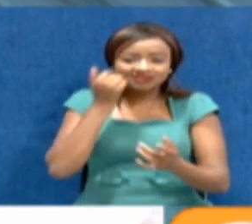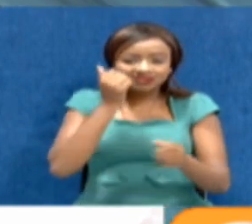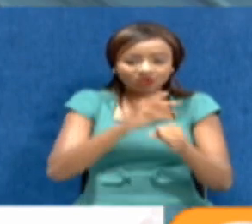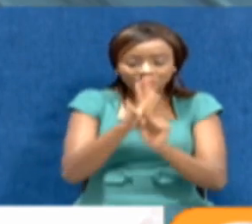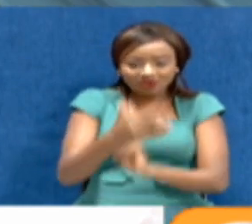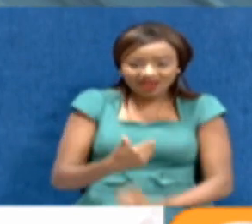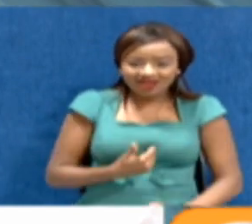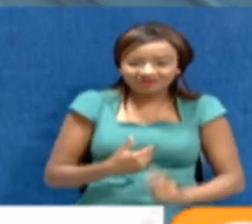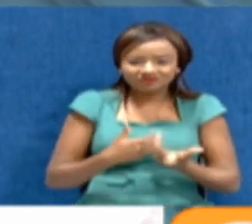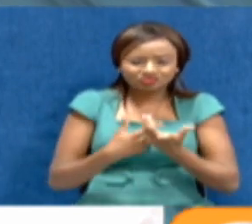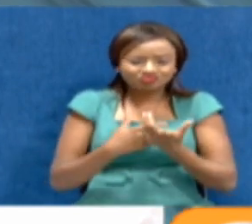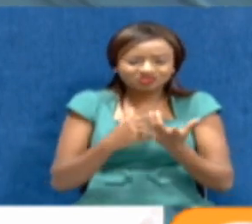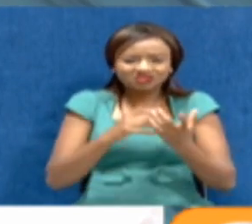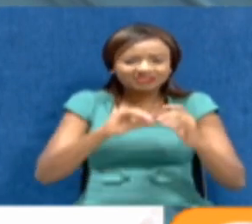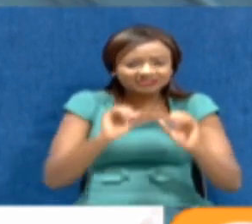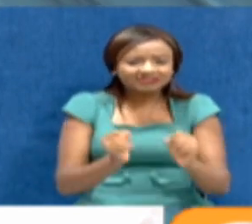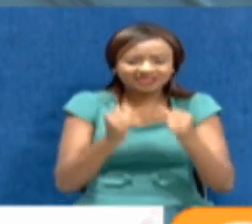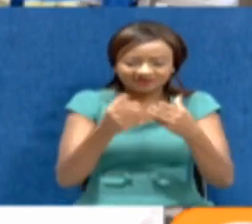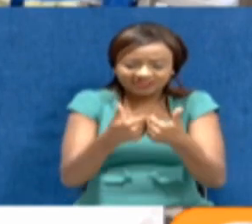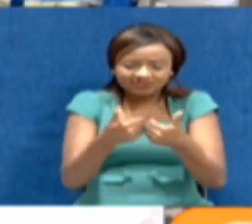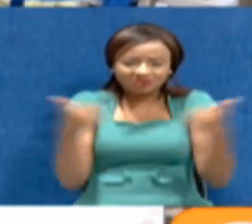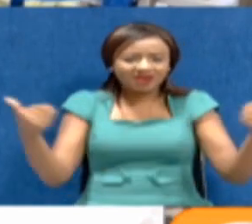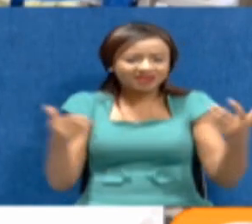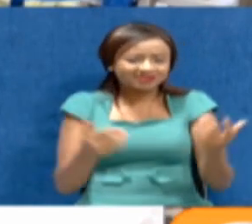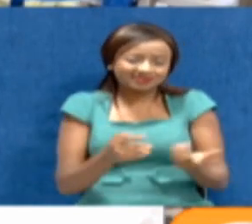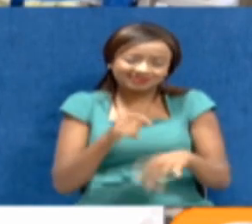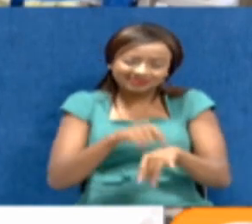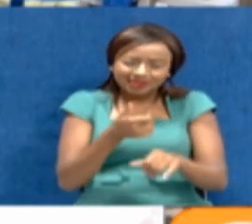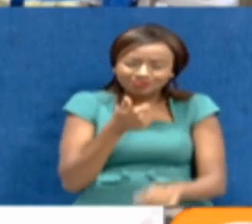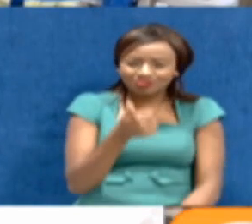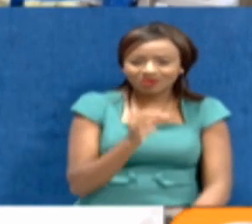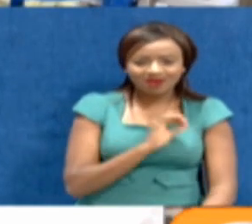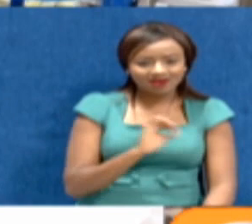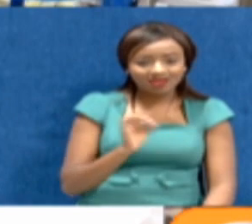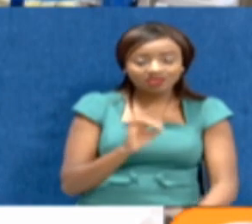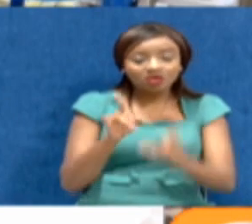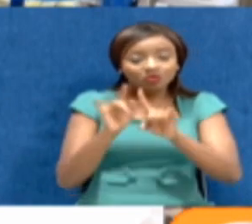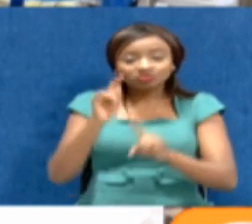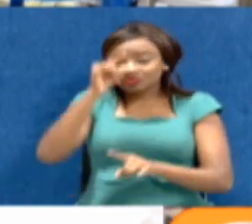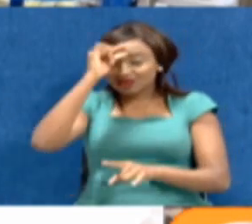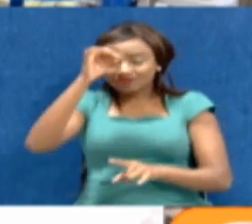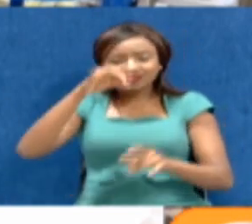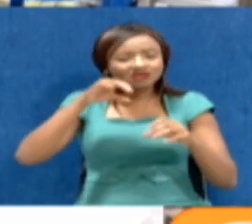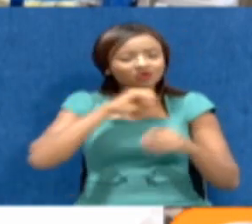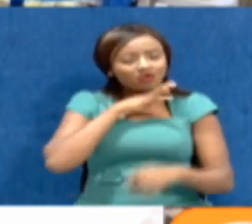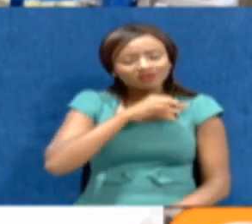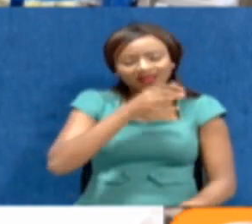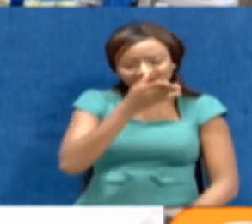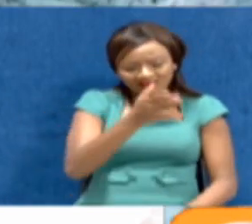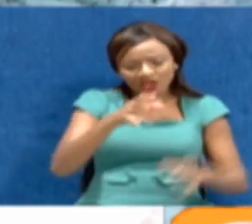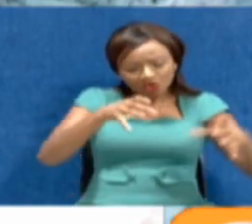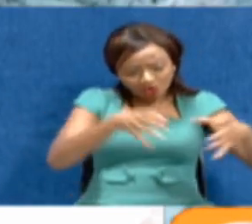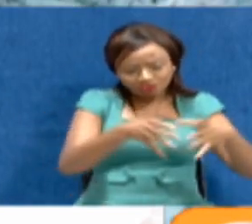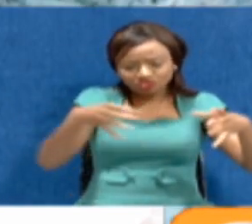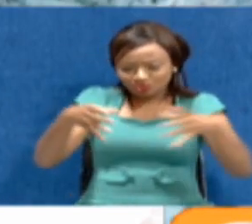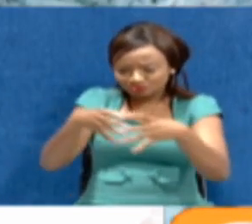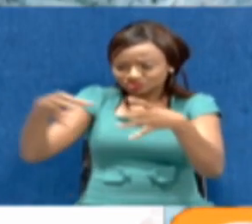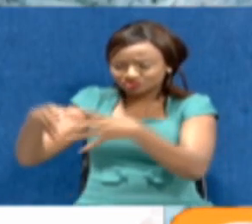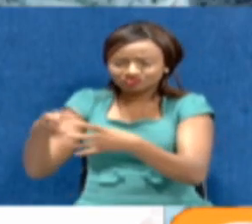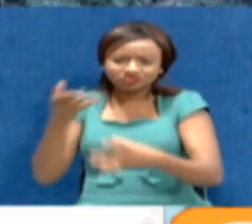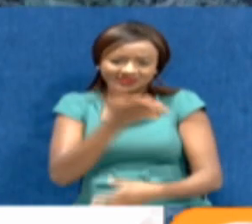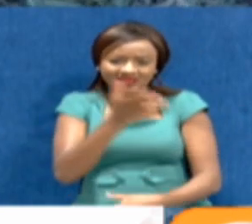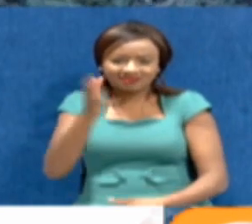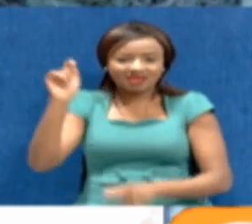be isolated on time. The government is also blaming Kenyan communities for the spread of the virus. The